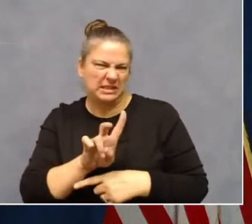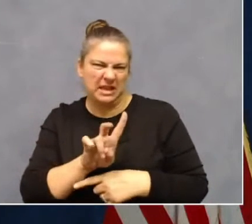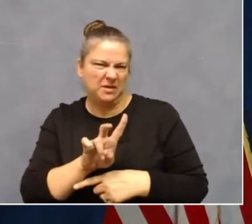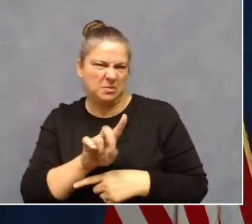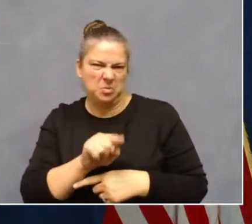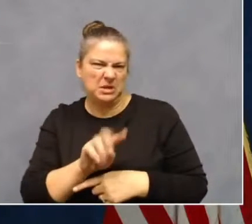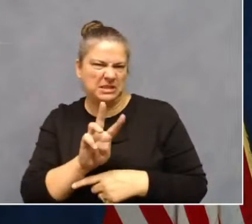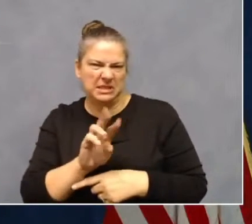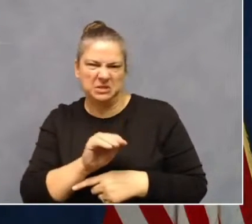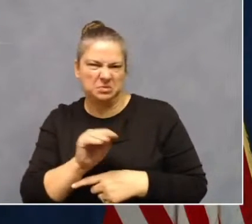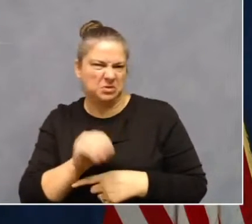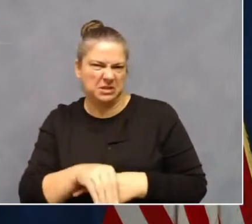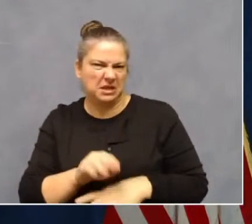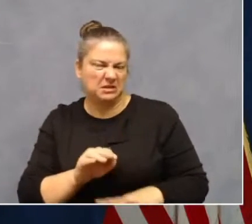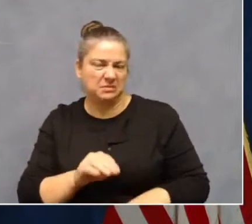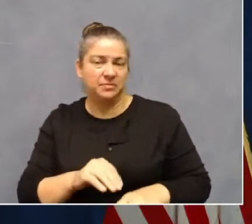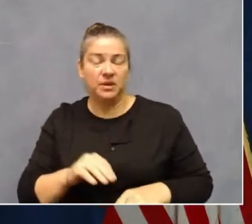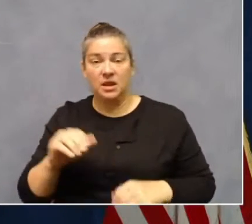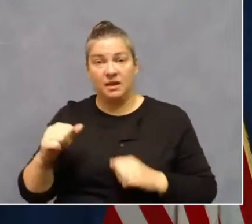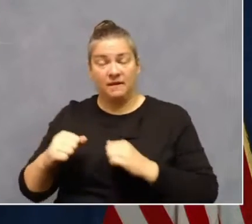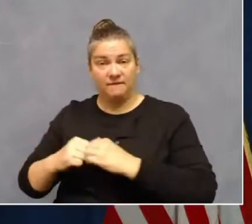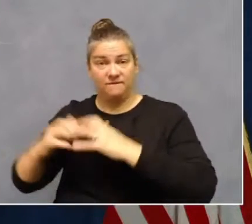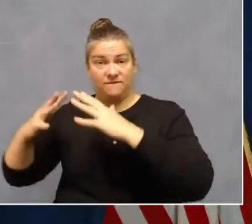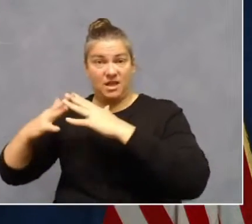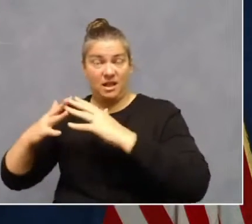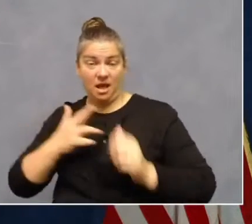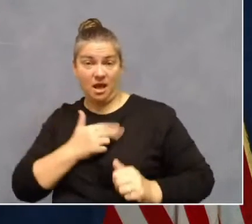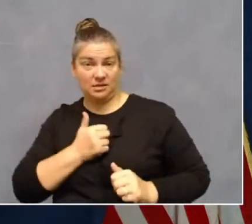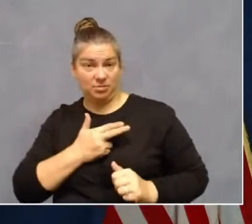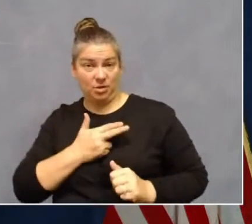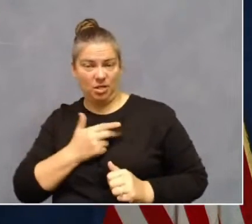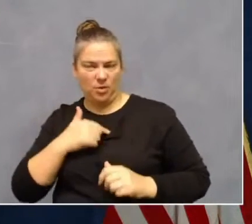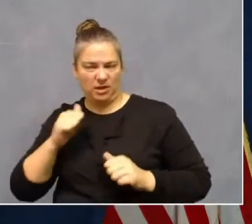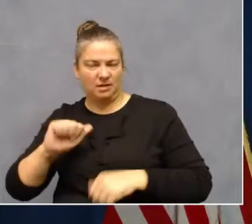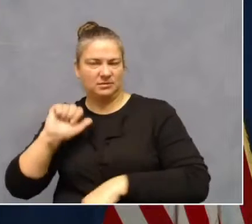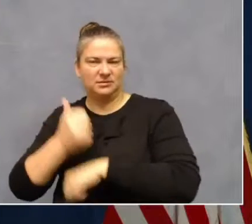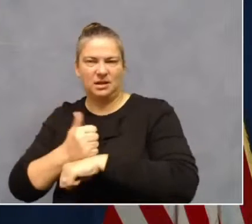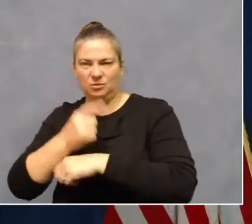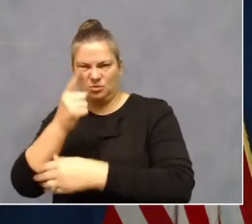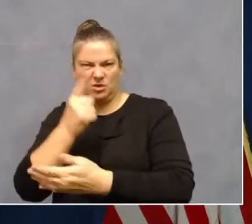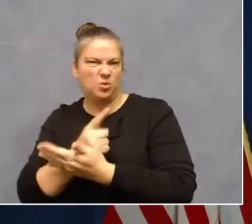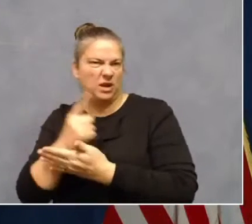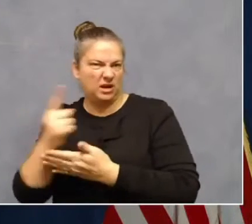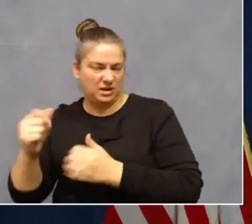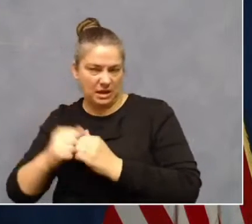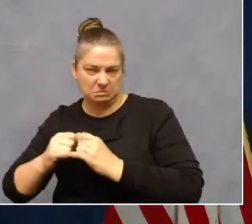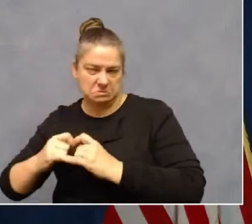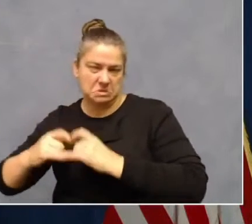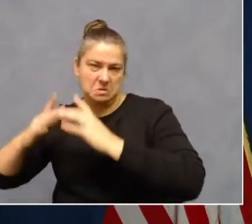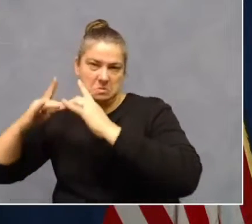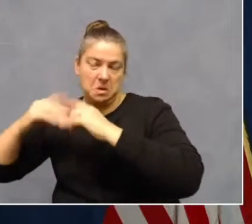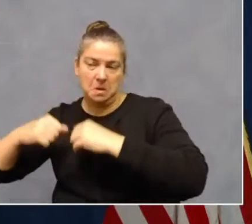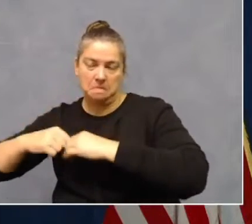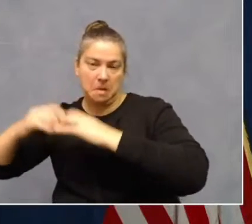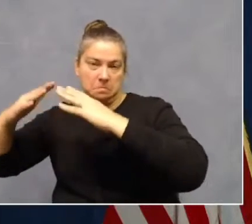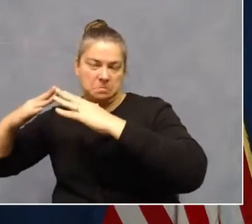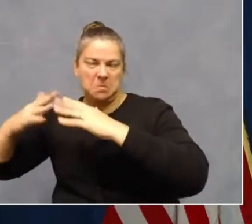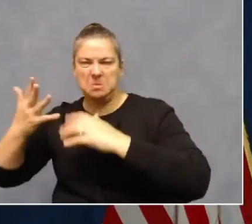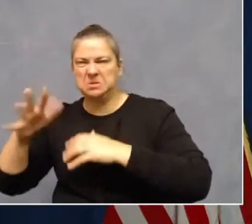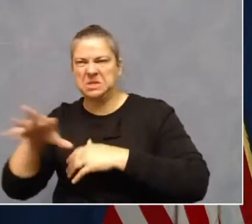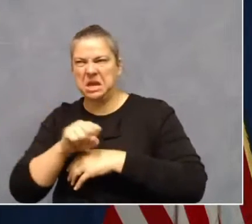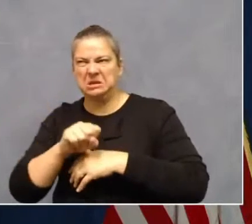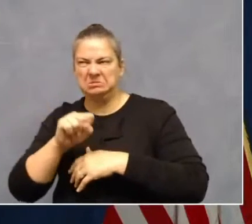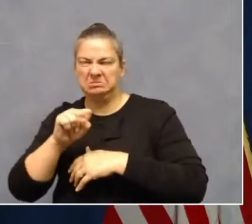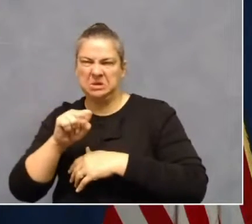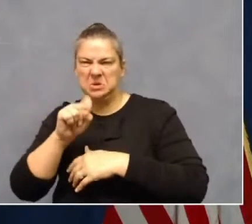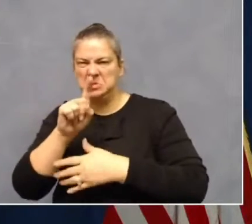27.6%. Field hospital, we believe we can set up within about a week to maybe 10 days. It is right now stored at the